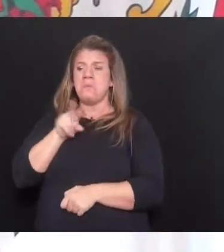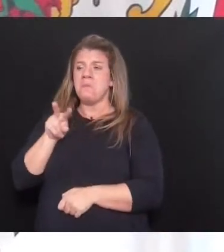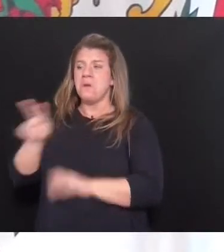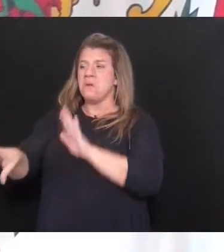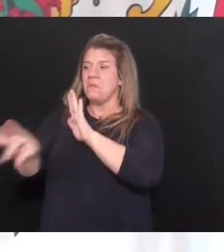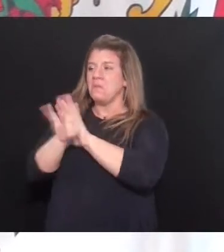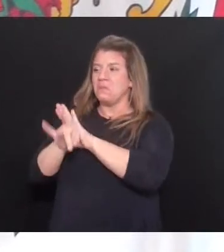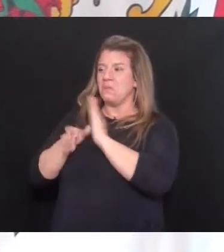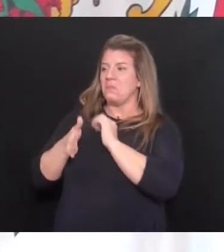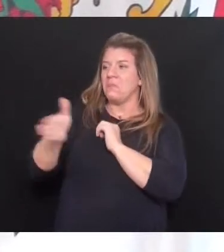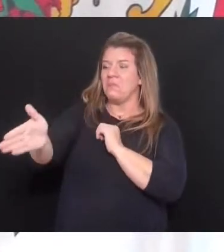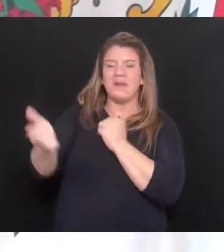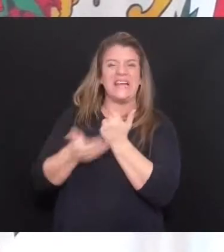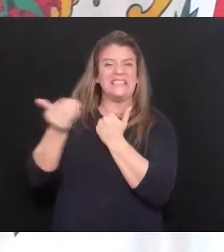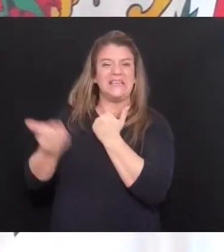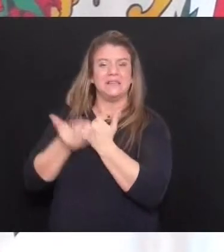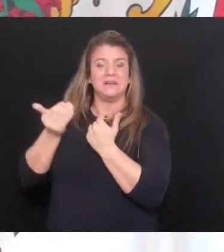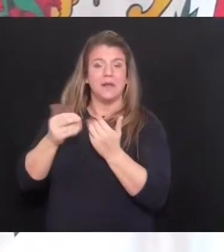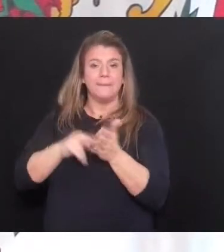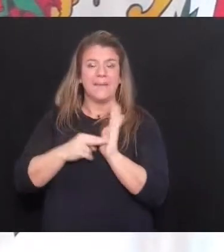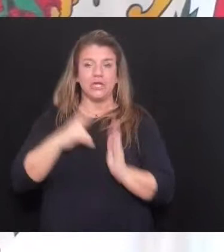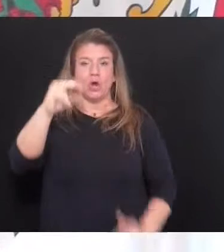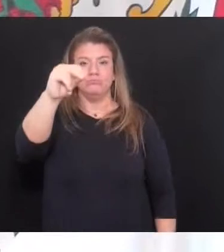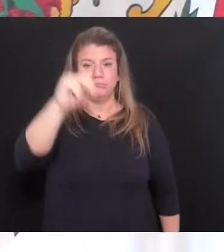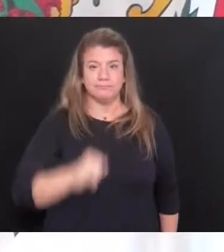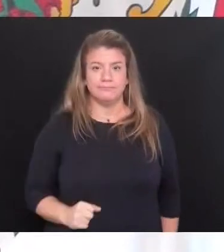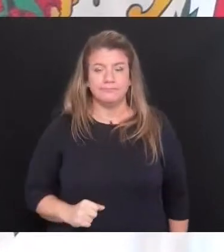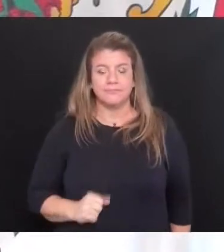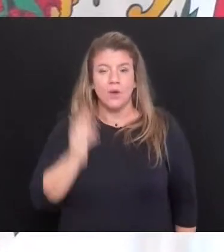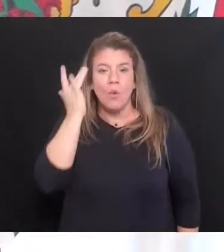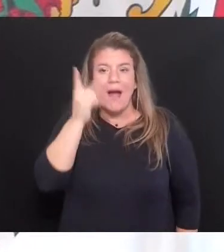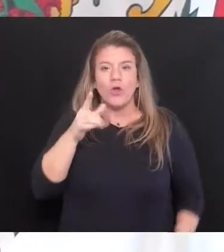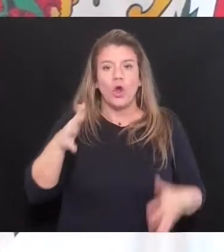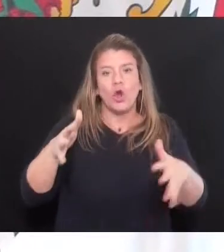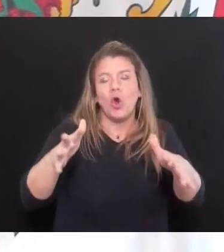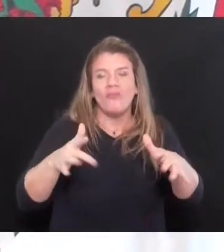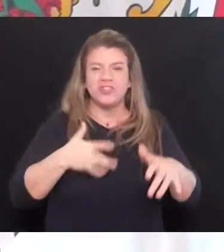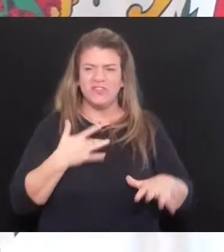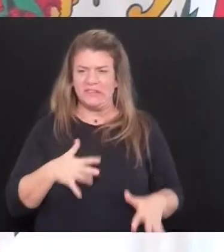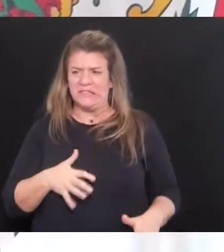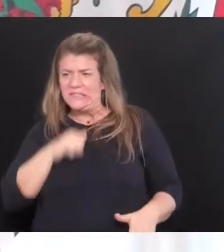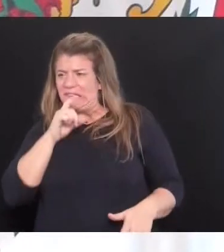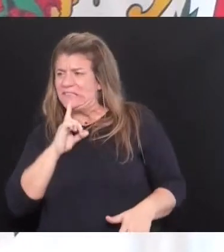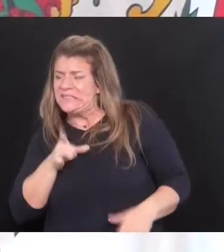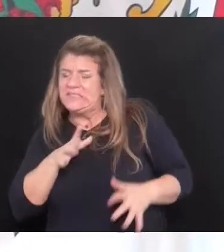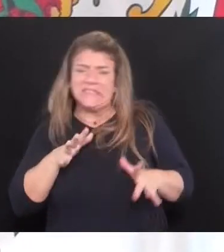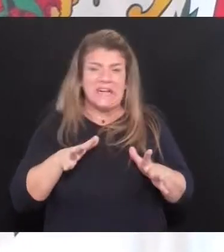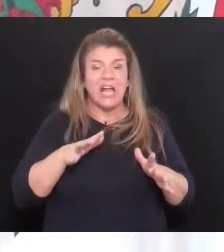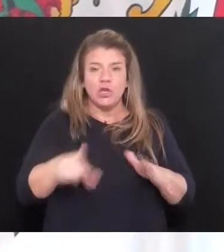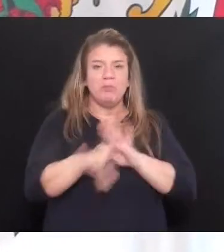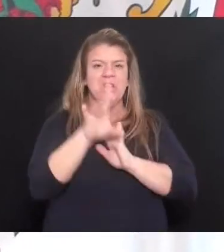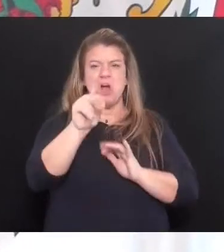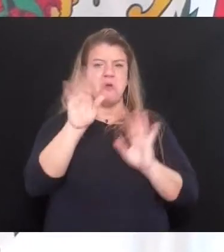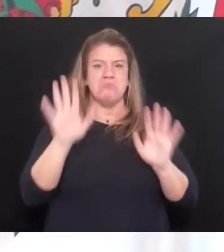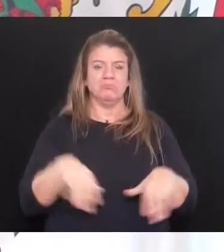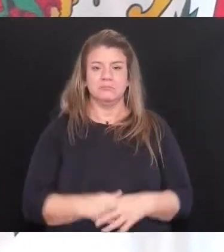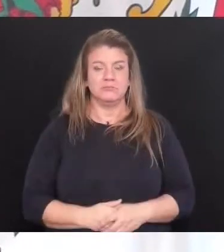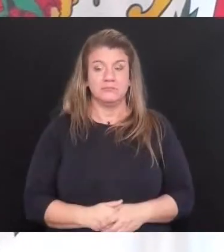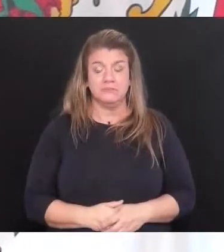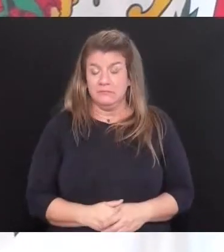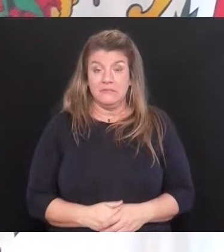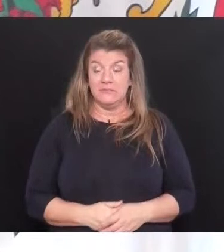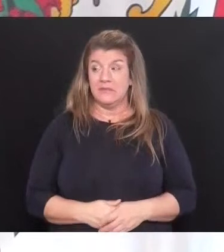is just say no, because they're nervous or they're anxious. I mean, he had it